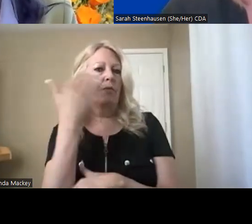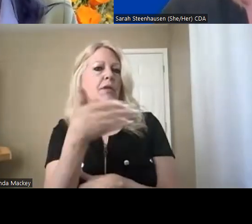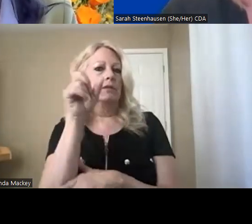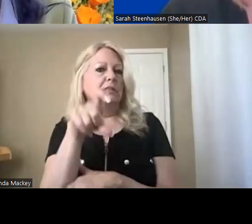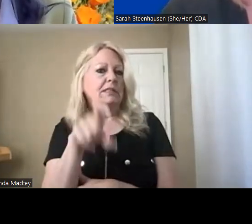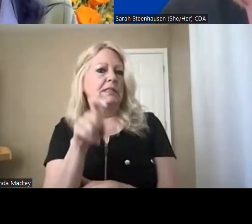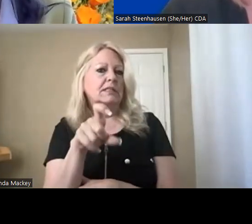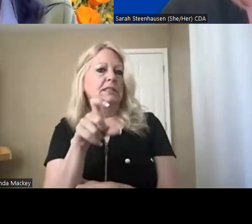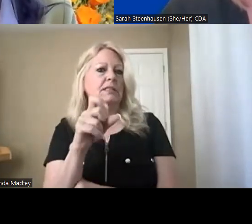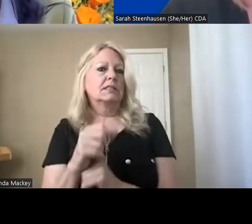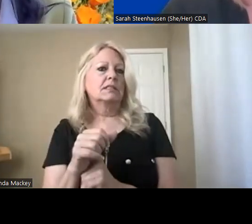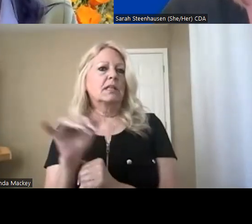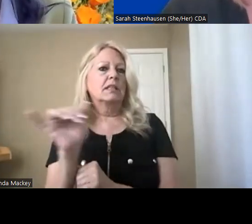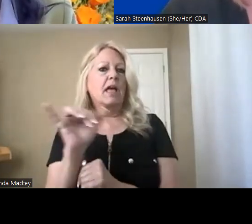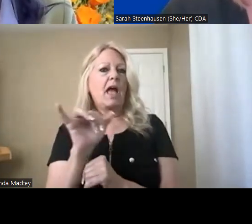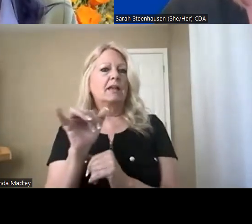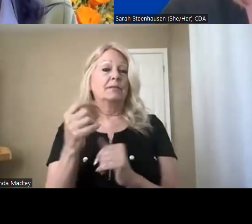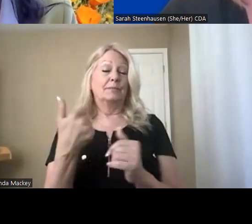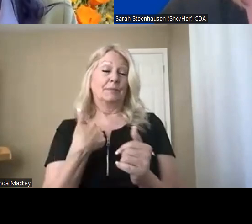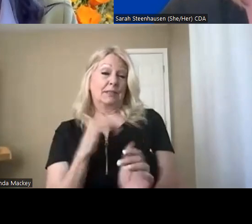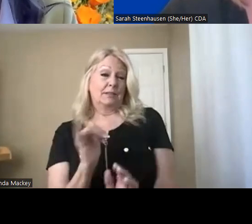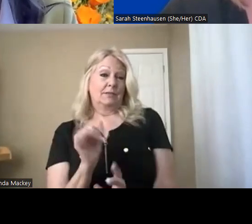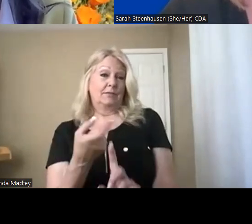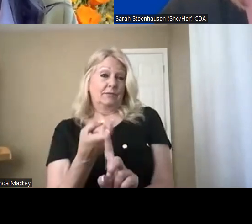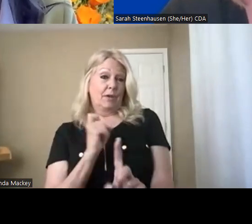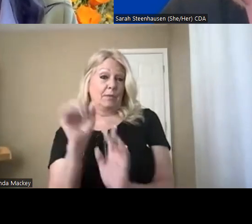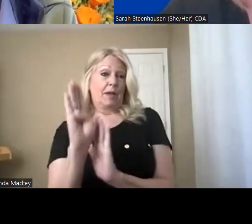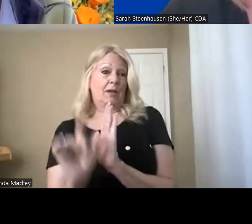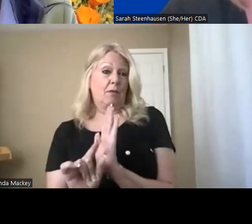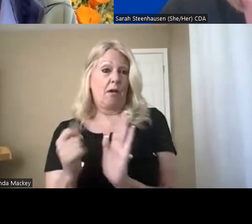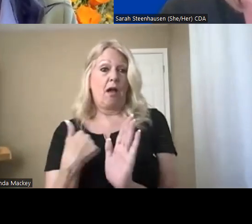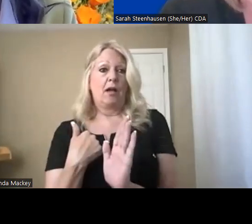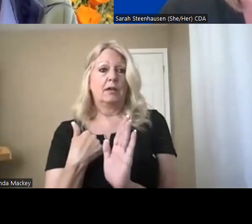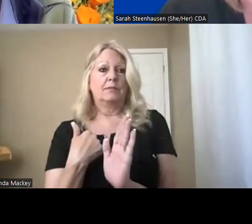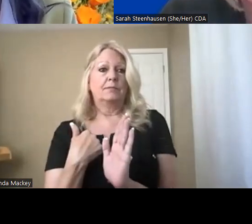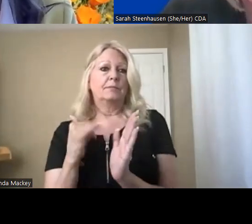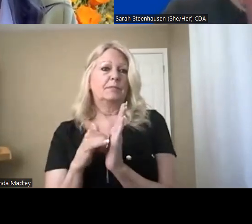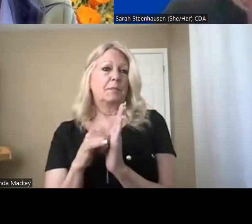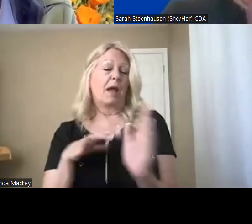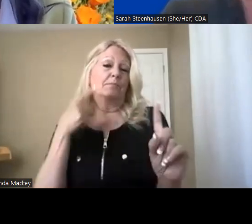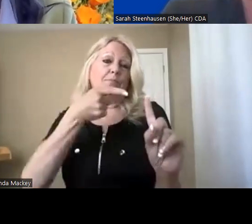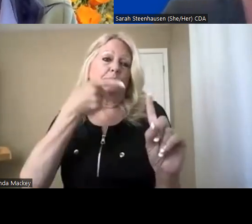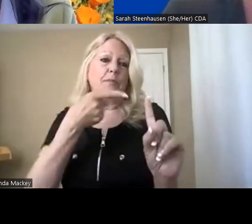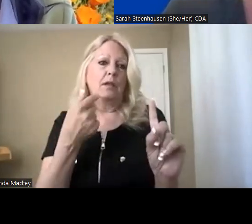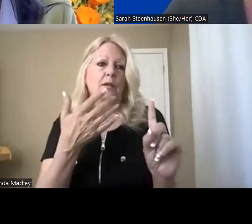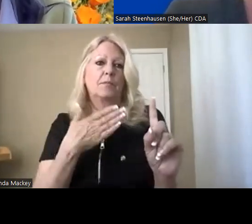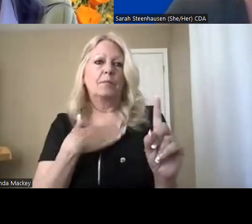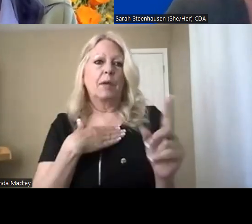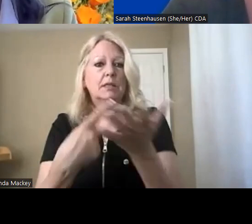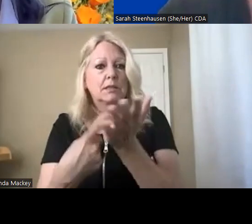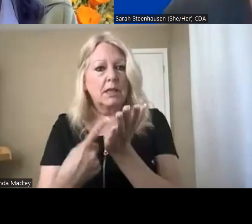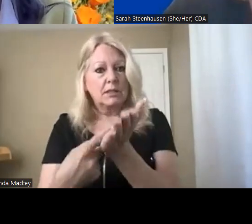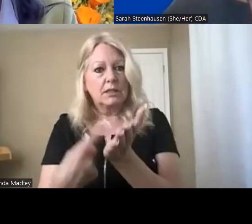farm worker background, that's my reference point. So my question for further discussion, and maybe